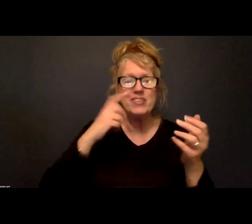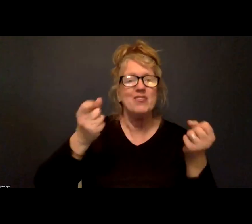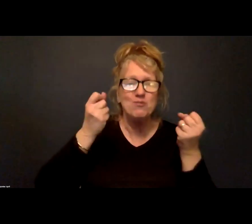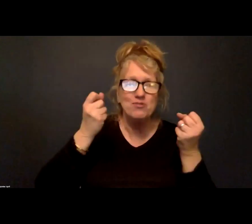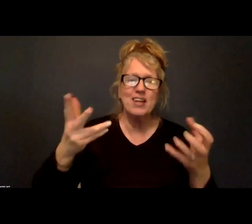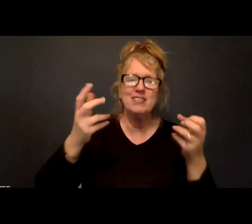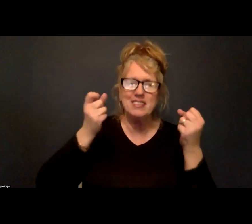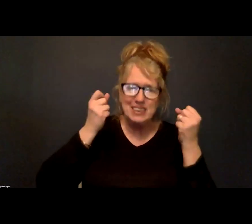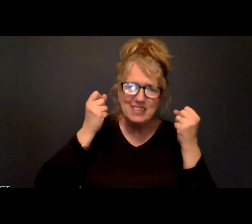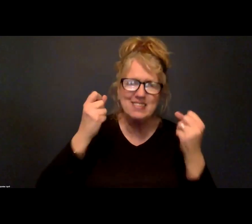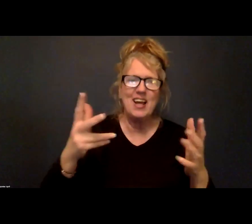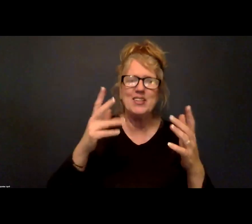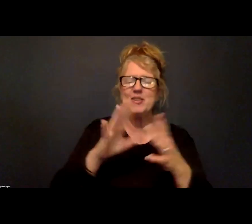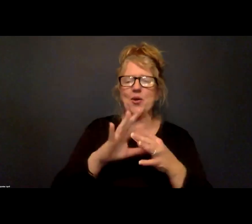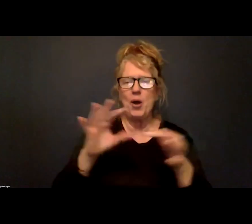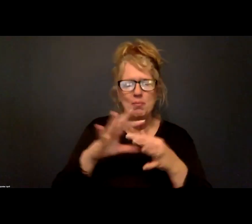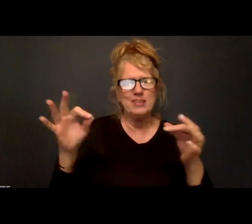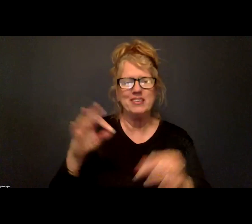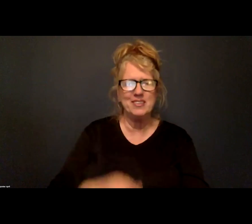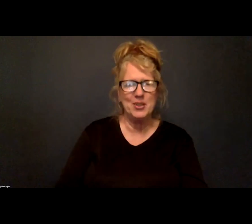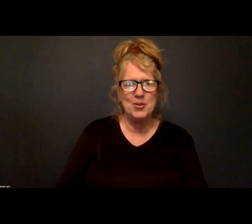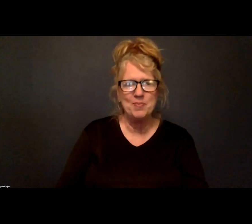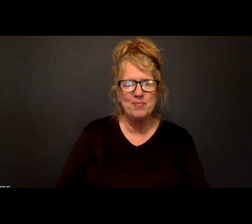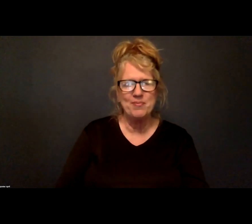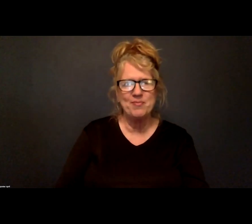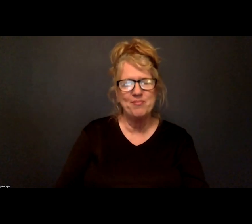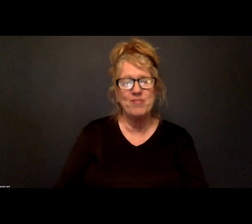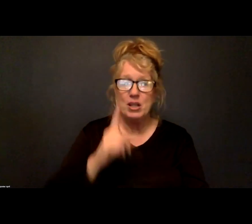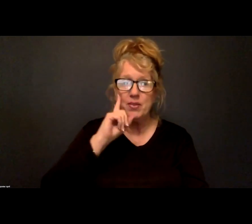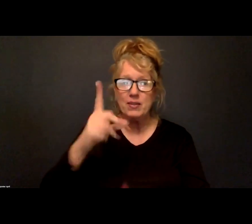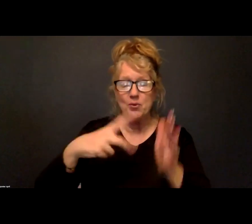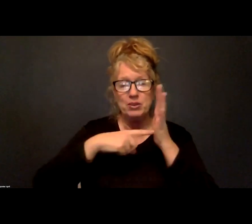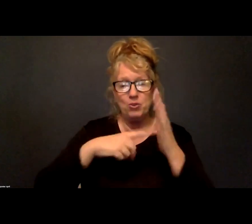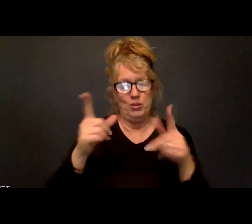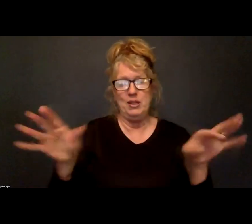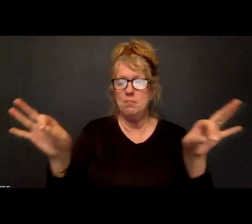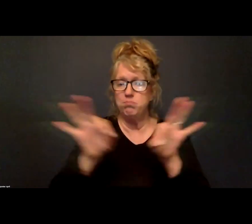of comments. So I do want to, I think that's indicative of how important